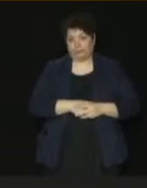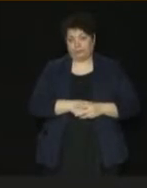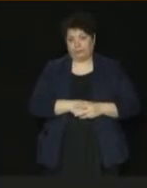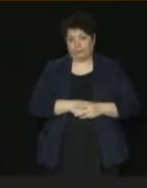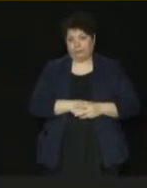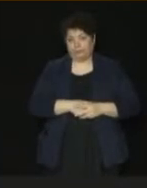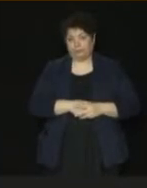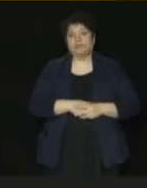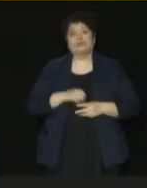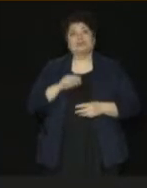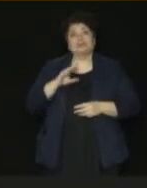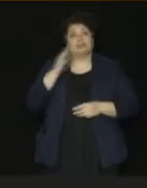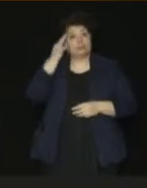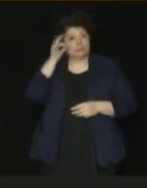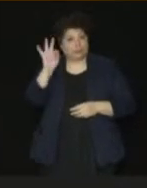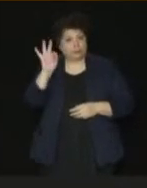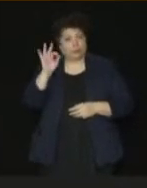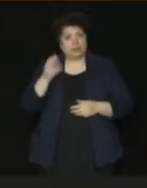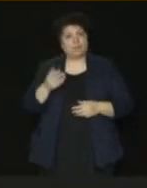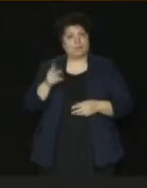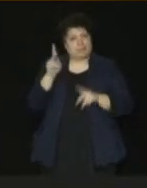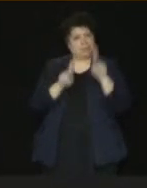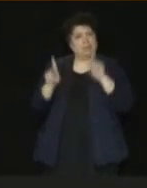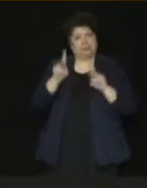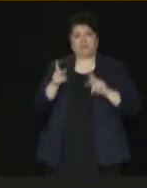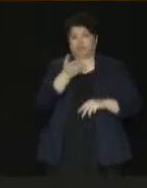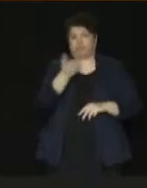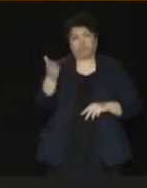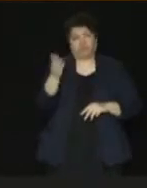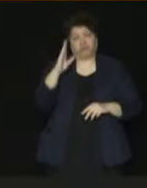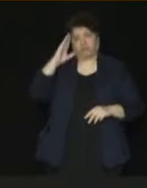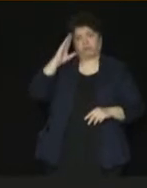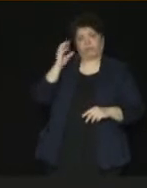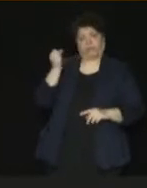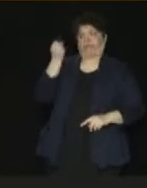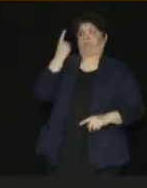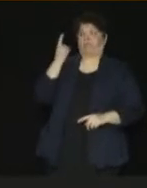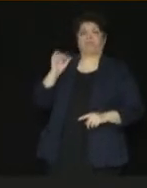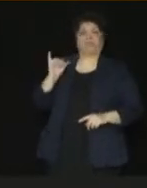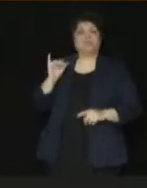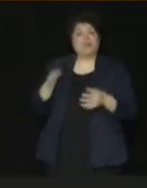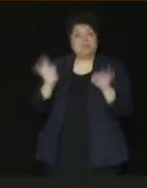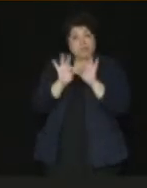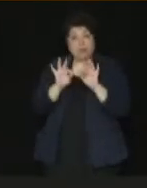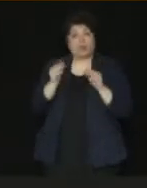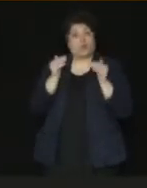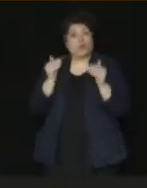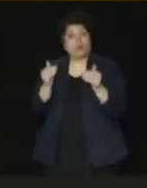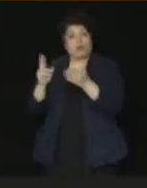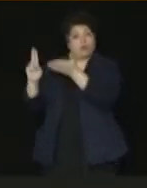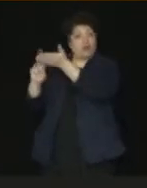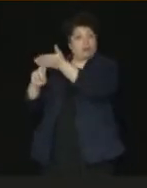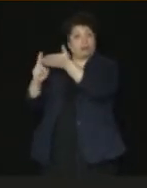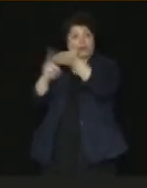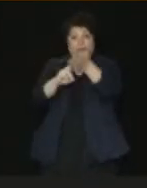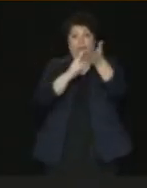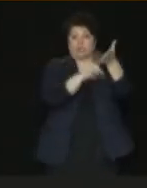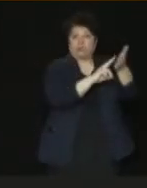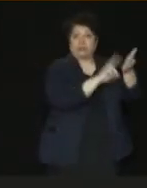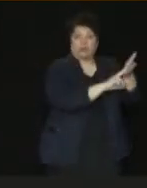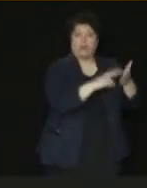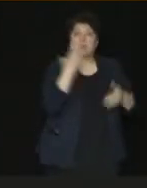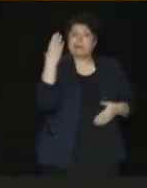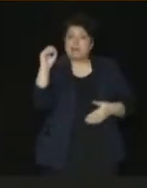I think that people understand why it's important to sign a large number of varied contracts with